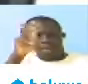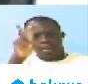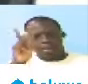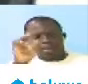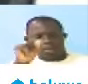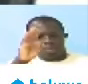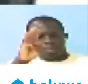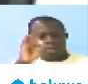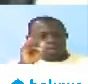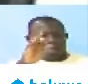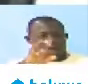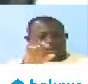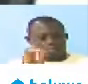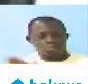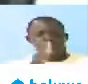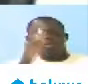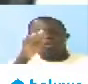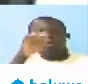Ablai Sonko.